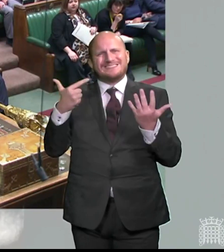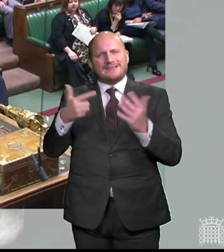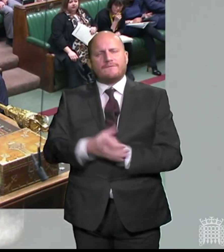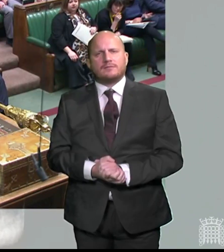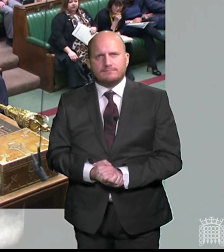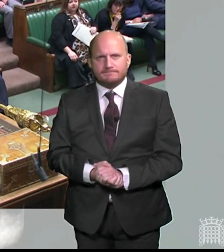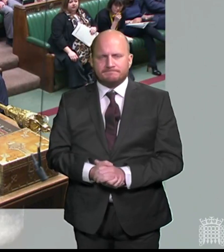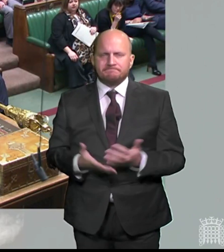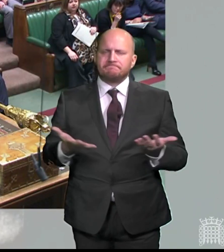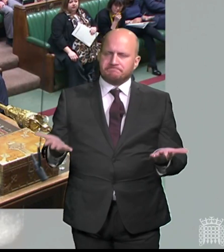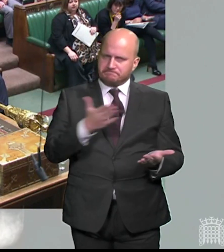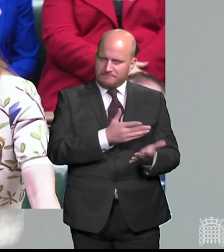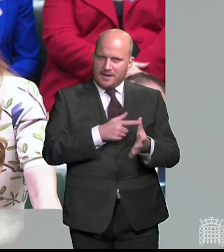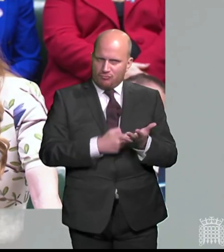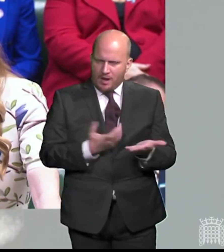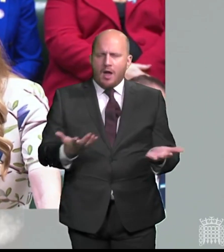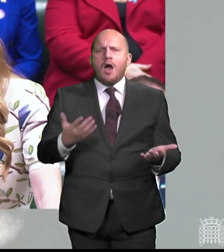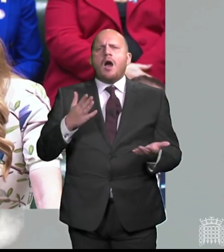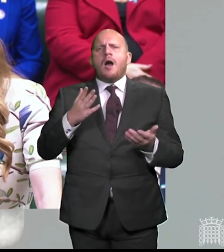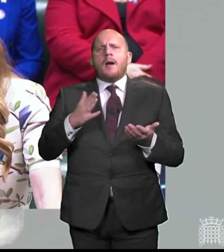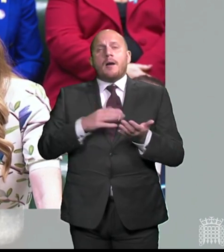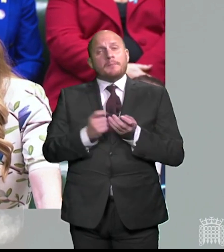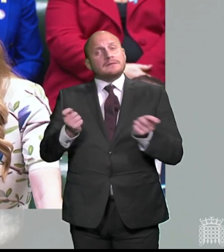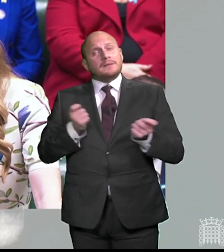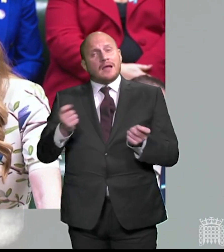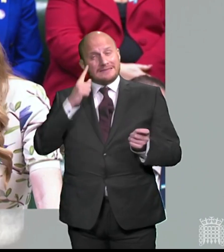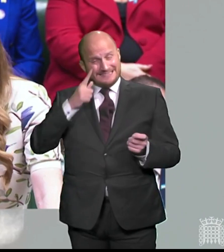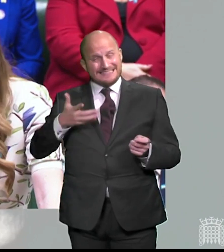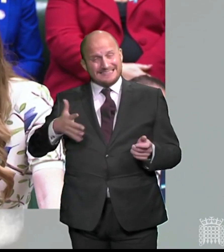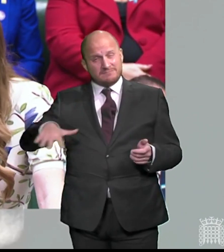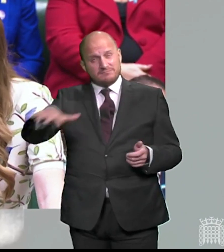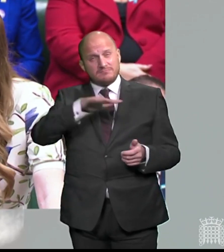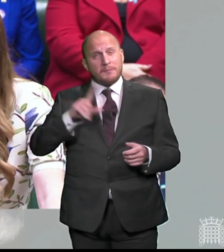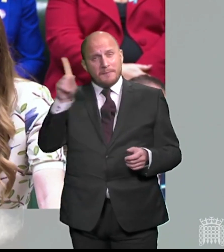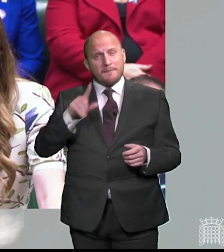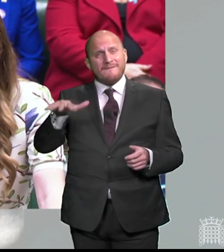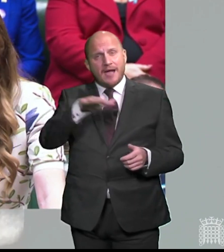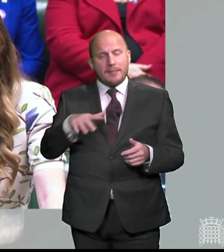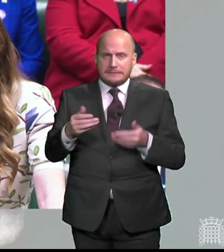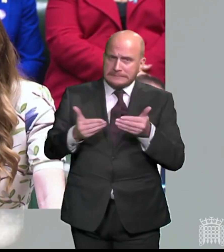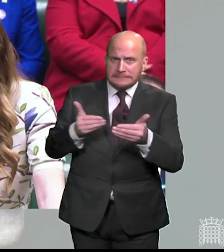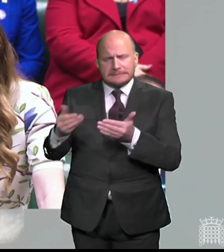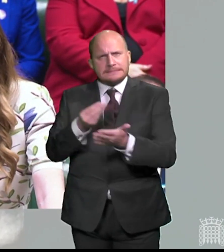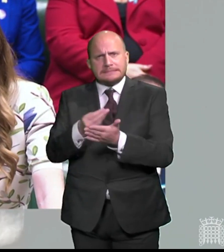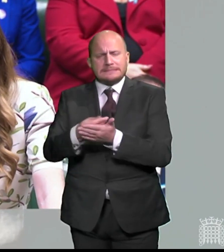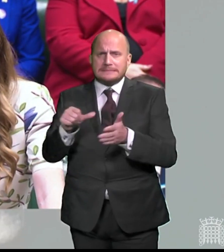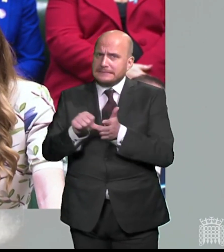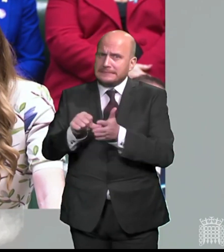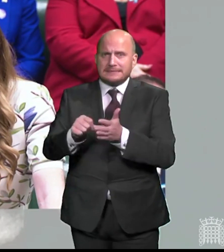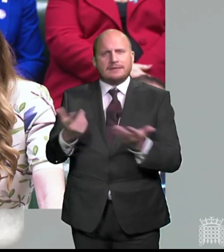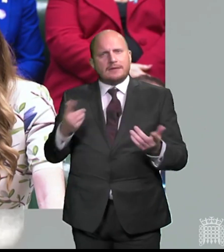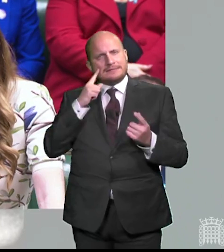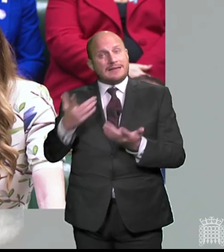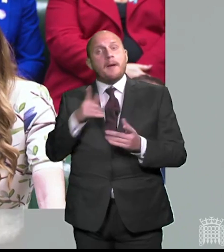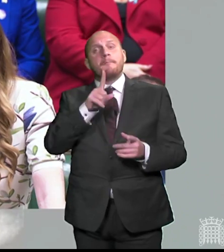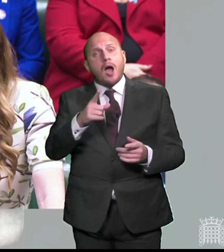Mr Speaker, I think the economic situation families face speaks for itself. But I'll answer the question for the Deputy Prime Minister. The